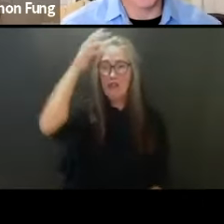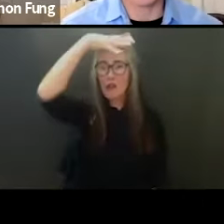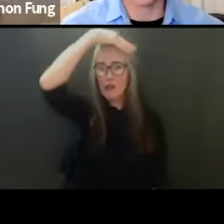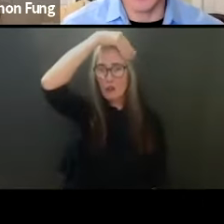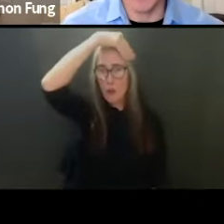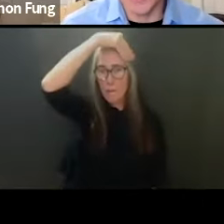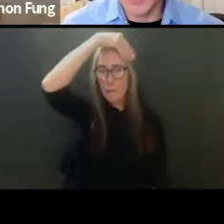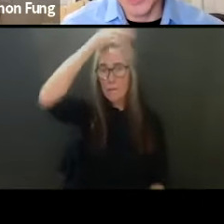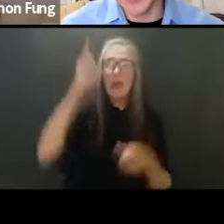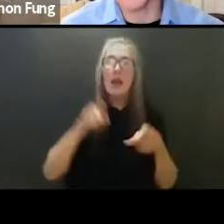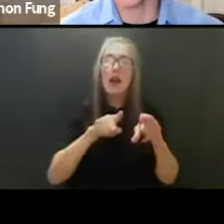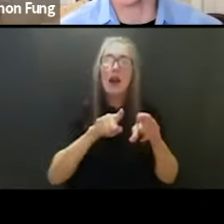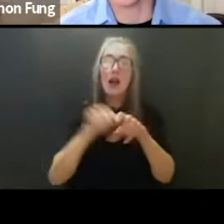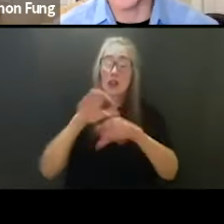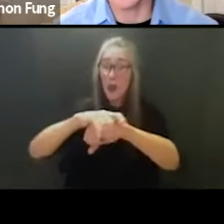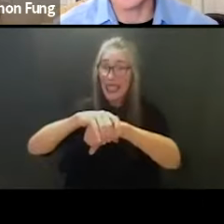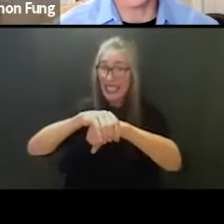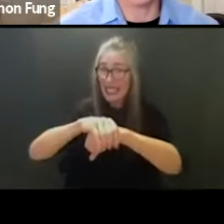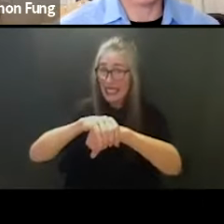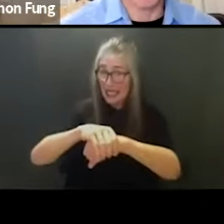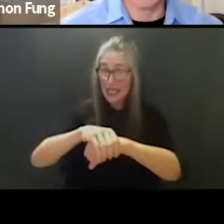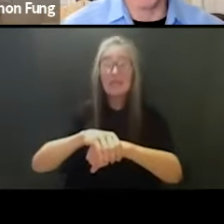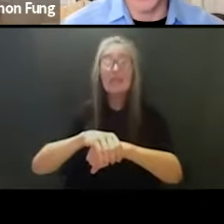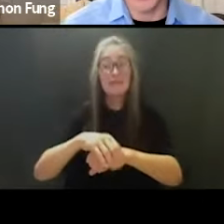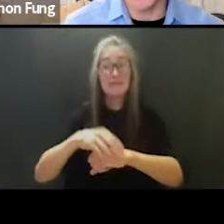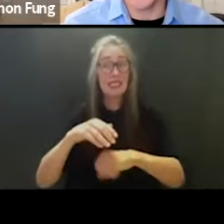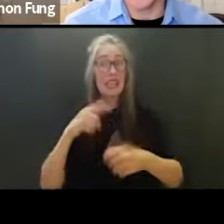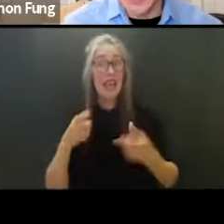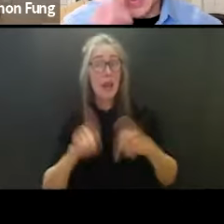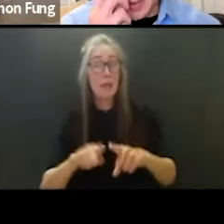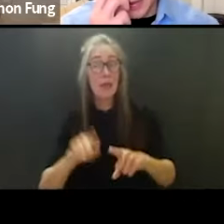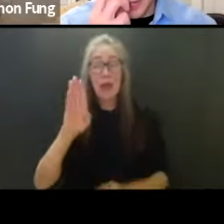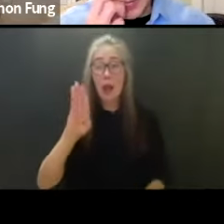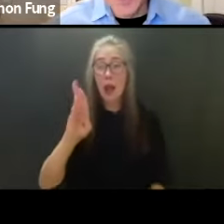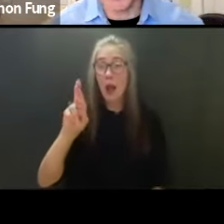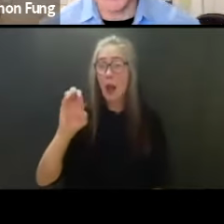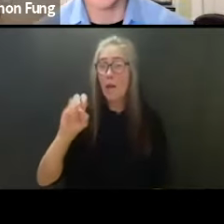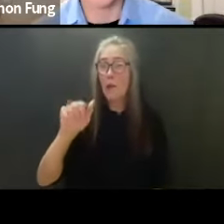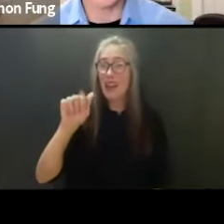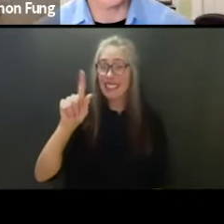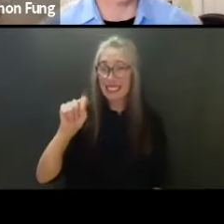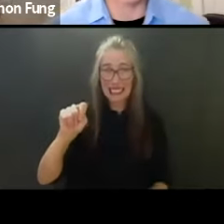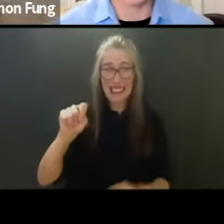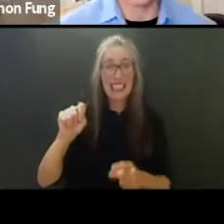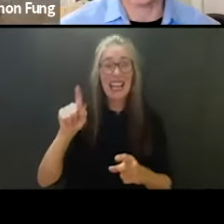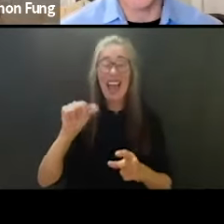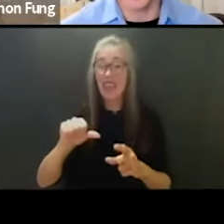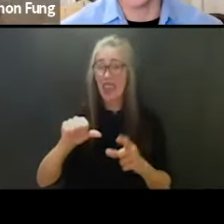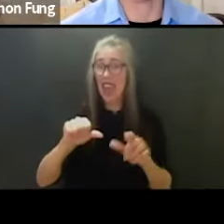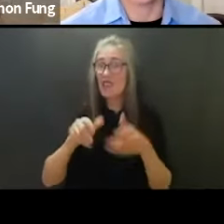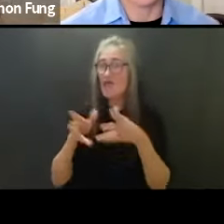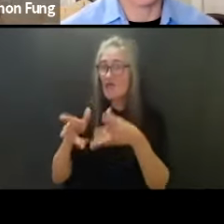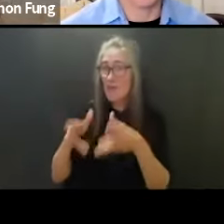election of Donald Trump in England. It was marked by the success of the Brexit leave referendum